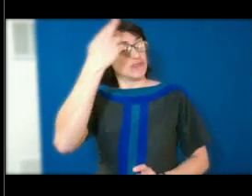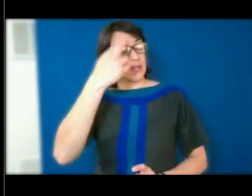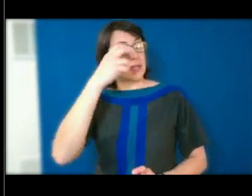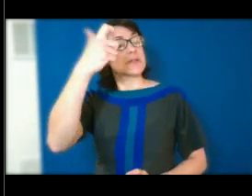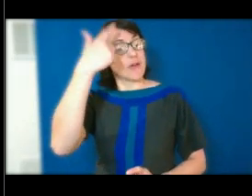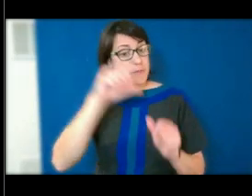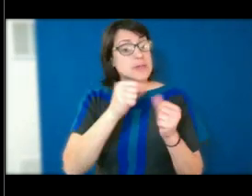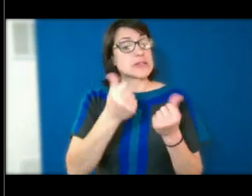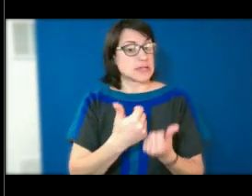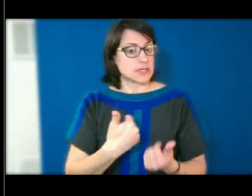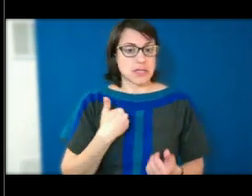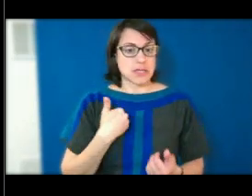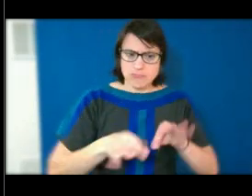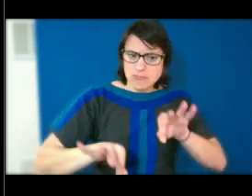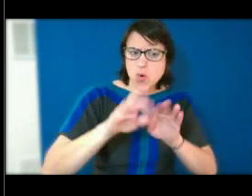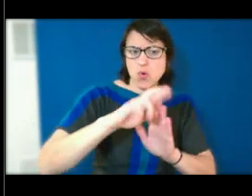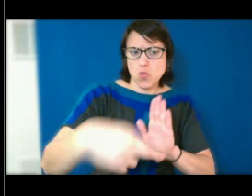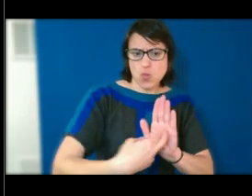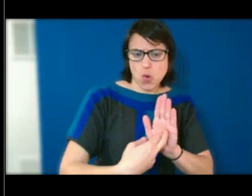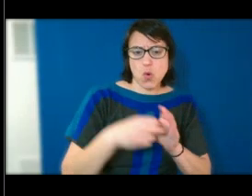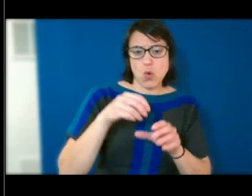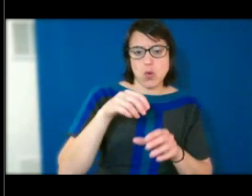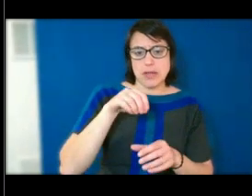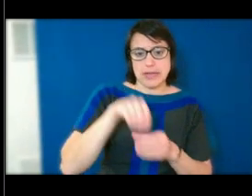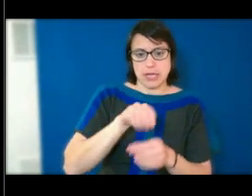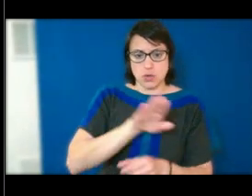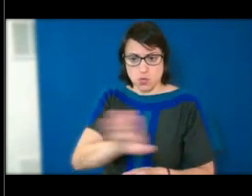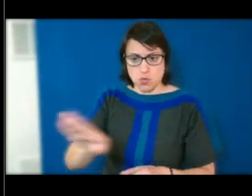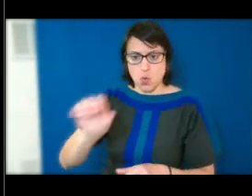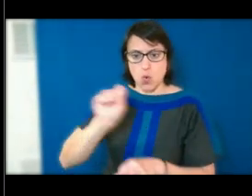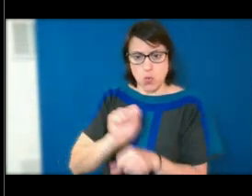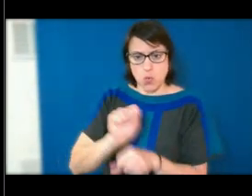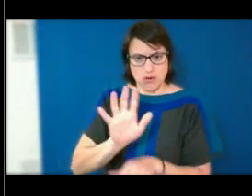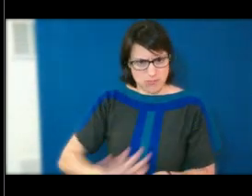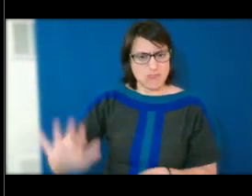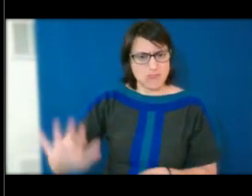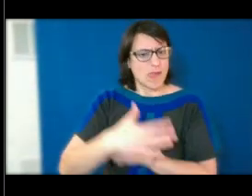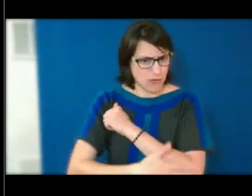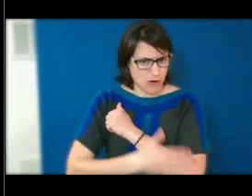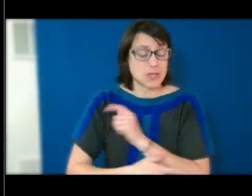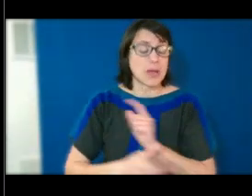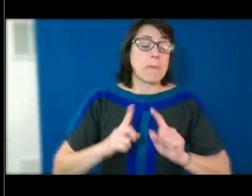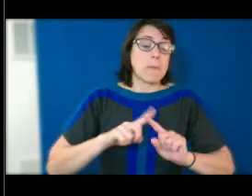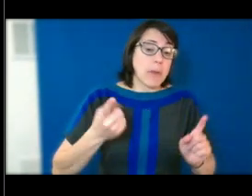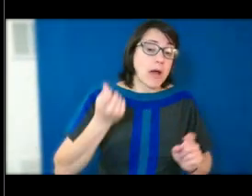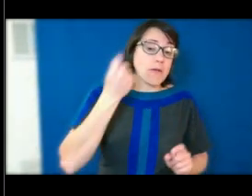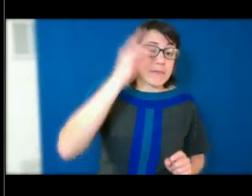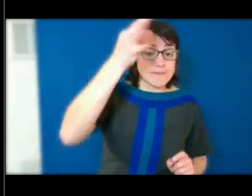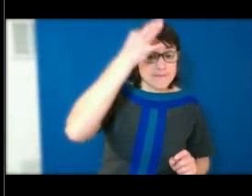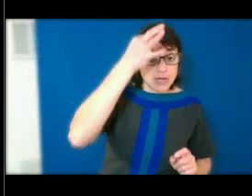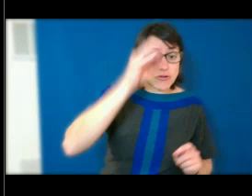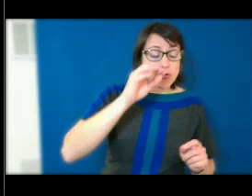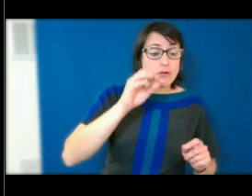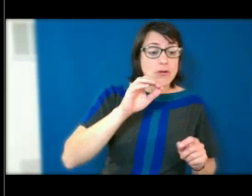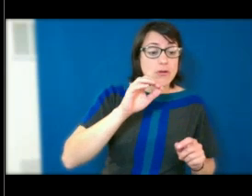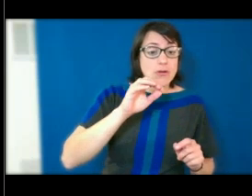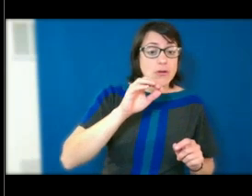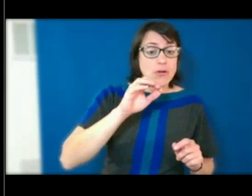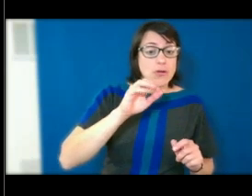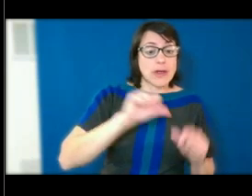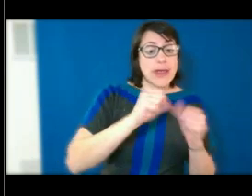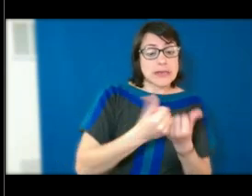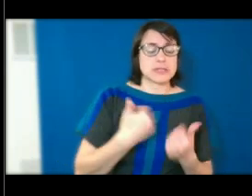play in the work that all of you are doing across the country, but there are limitations to what government agencies and programs can